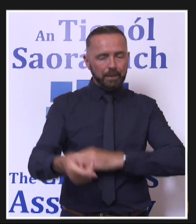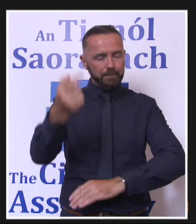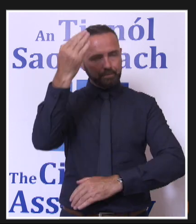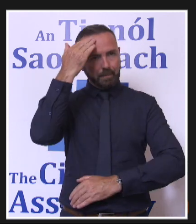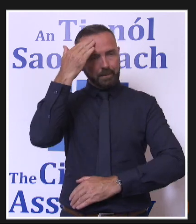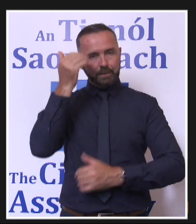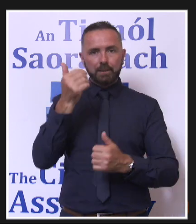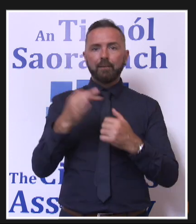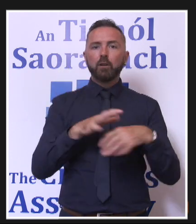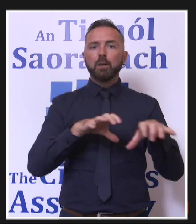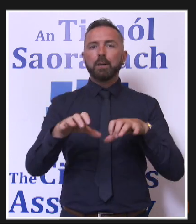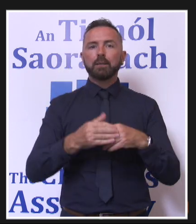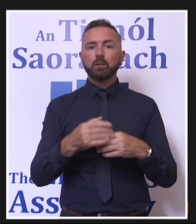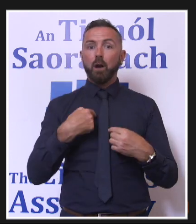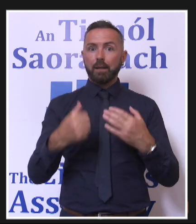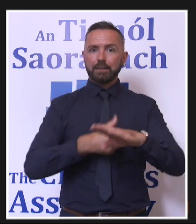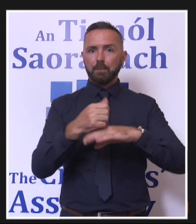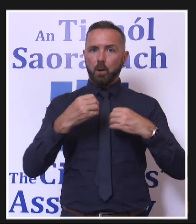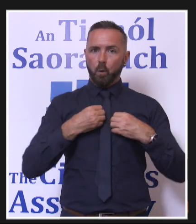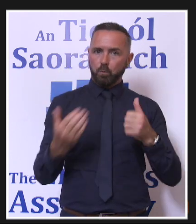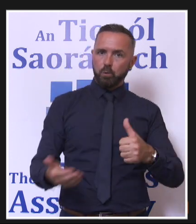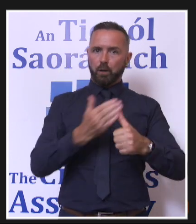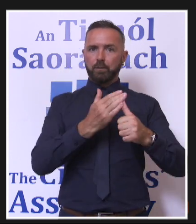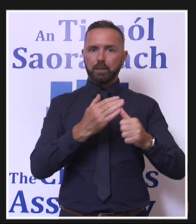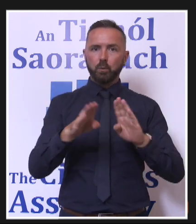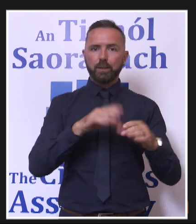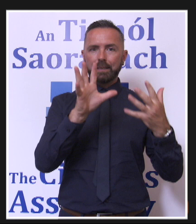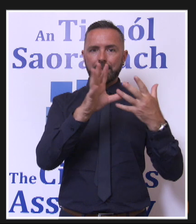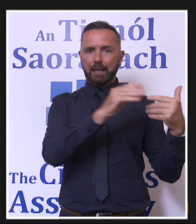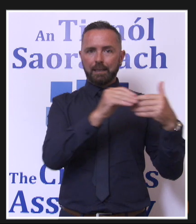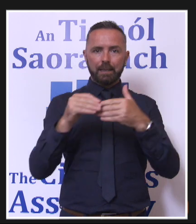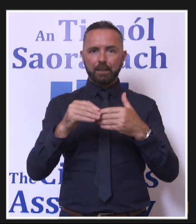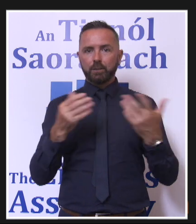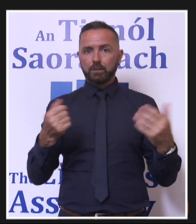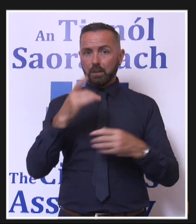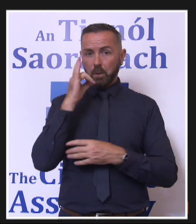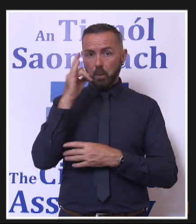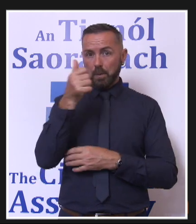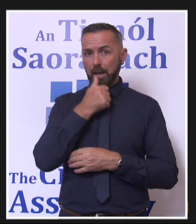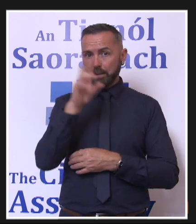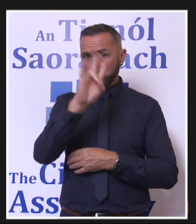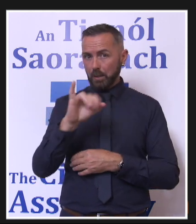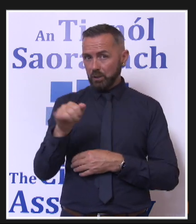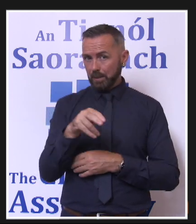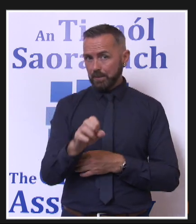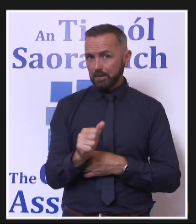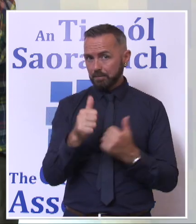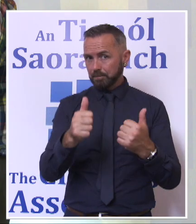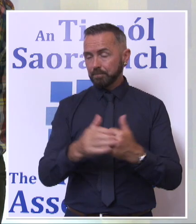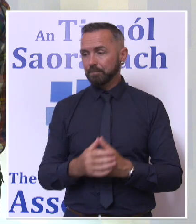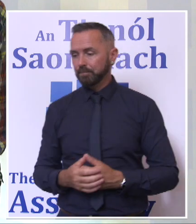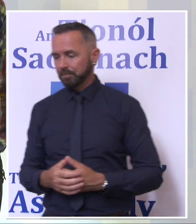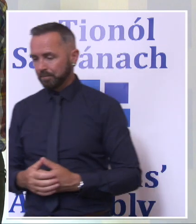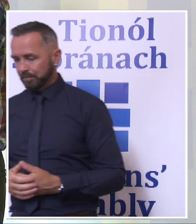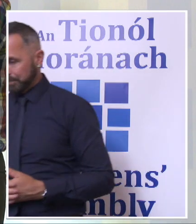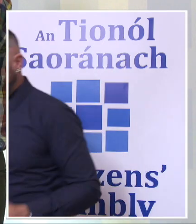I set our priorities with our 10 leaders. I hope that answers your question, James. Thank you. It does